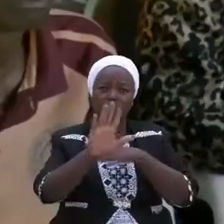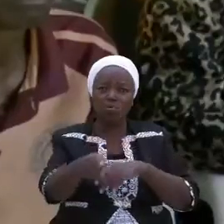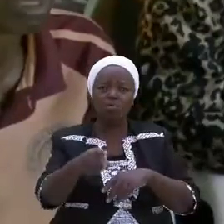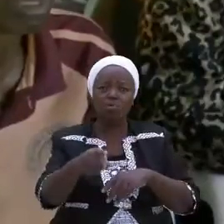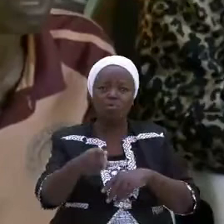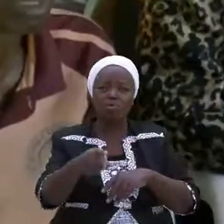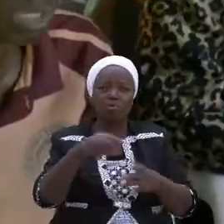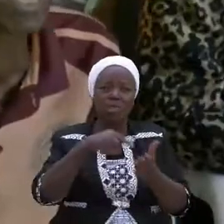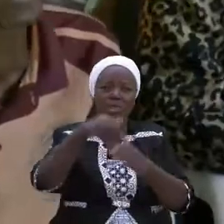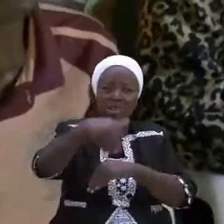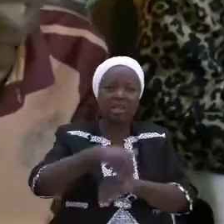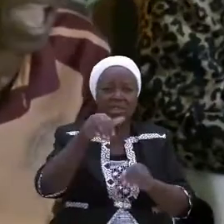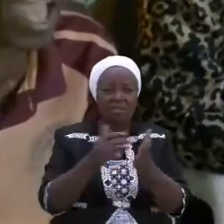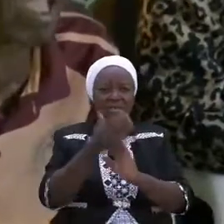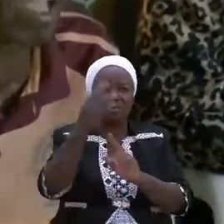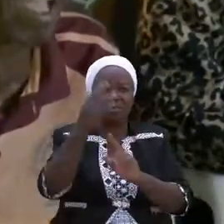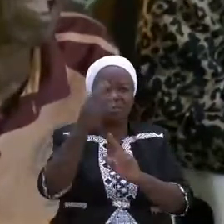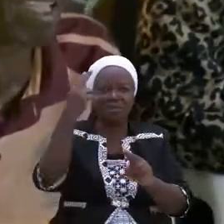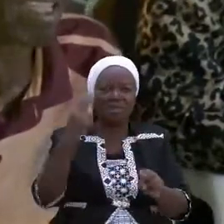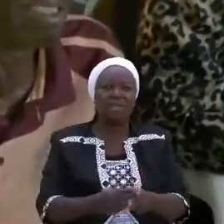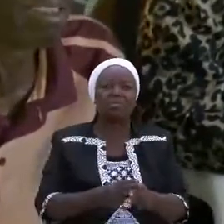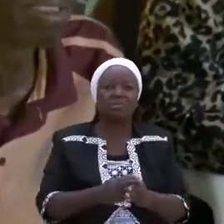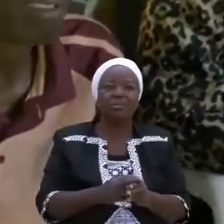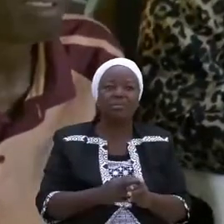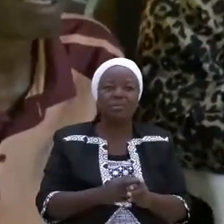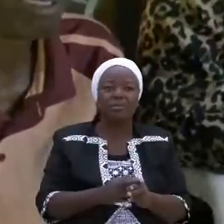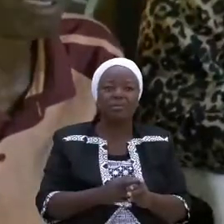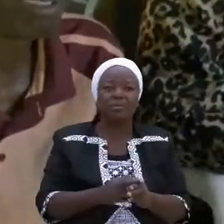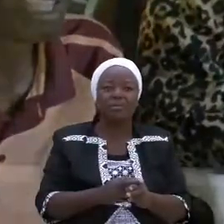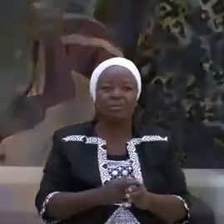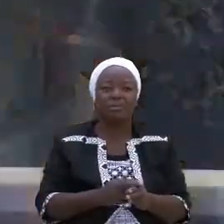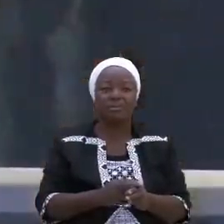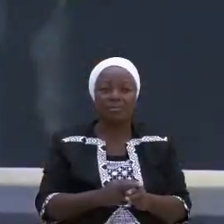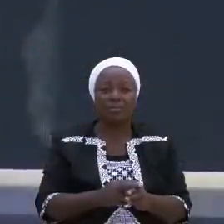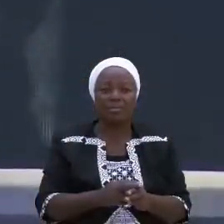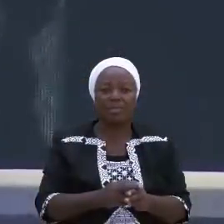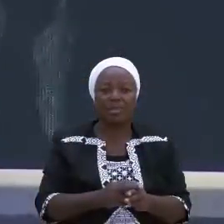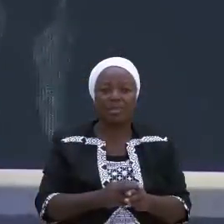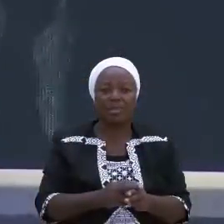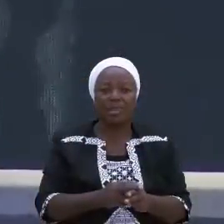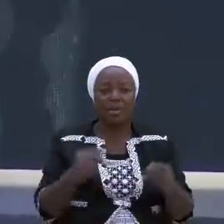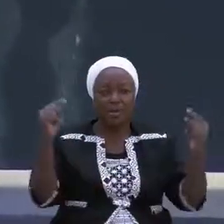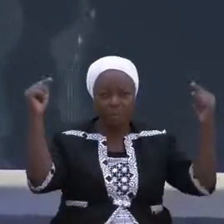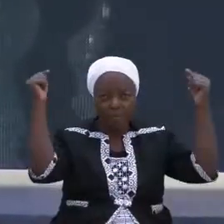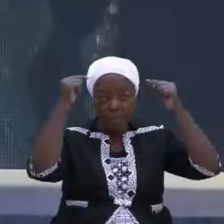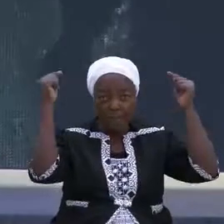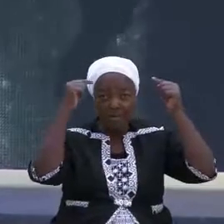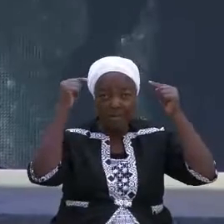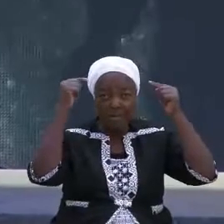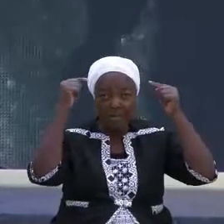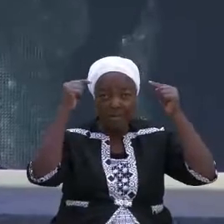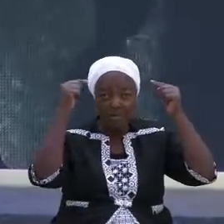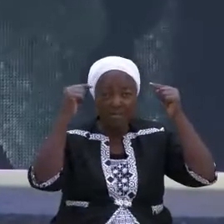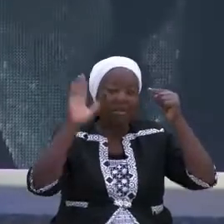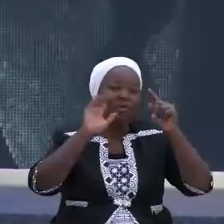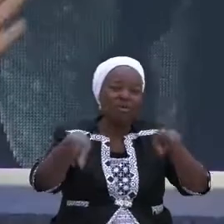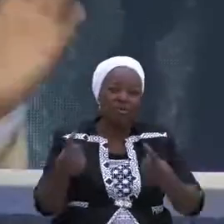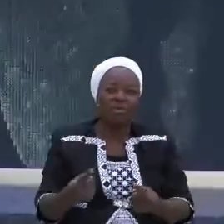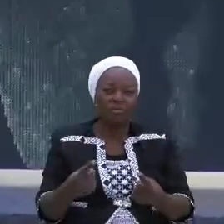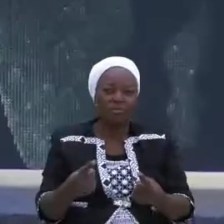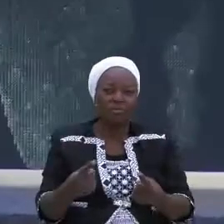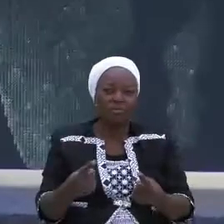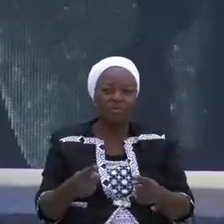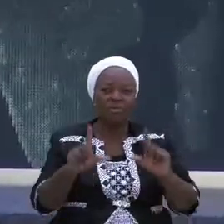jesus name pain in the head will go liver